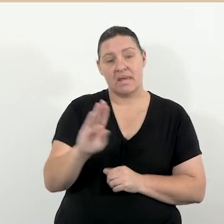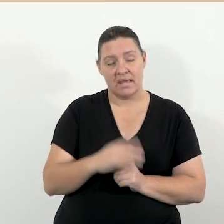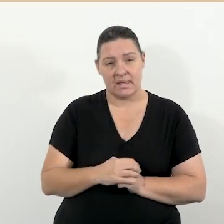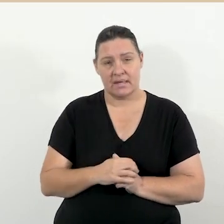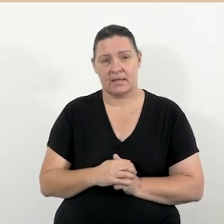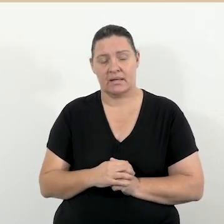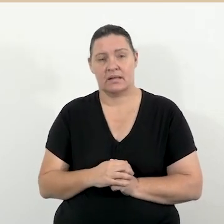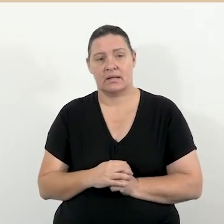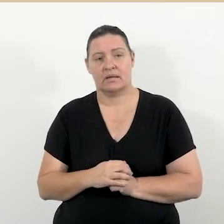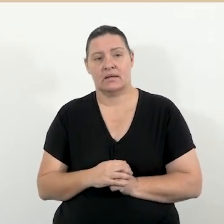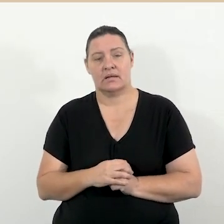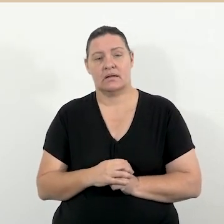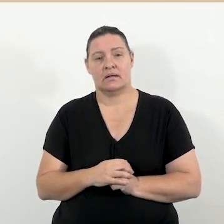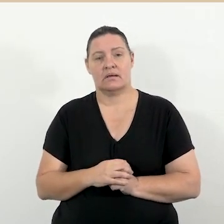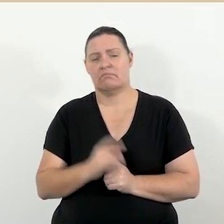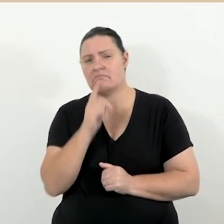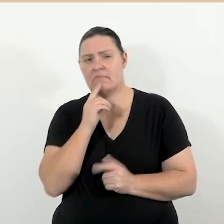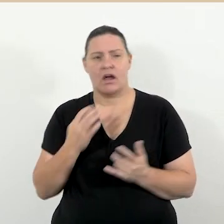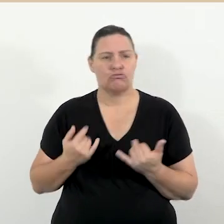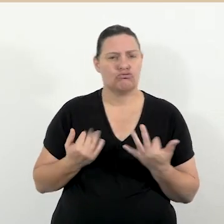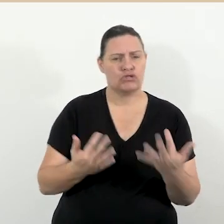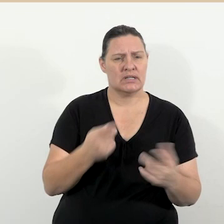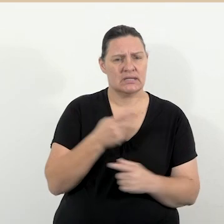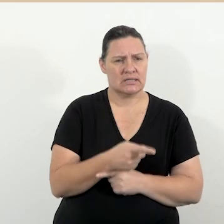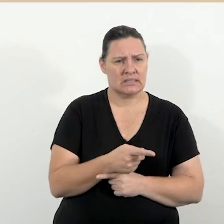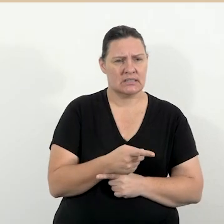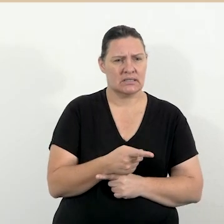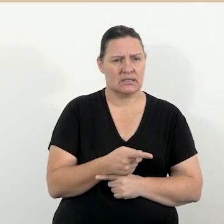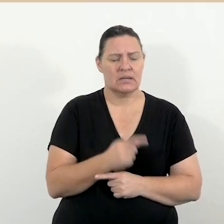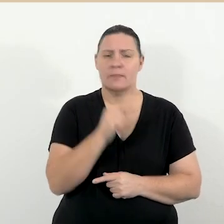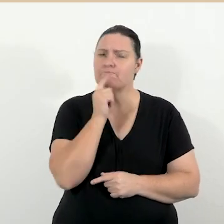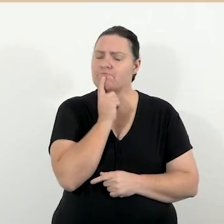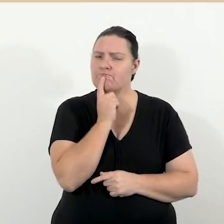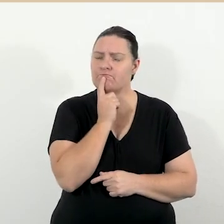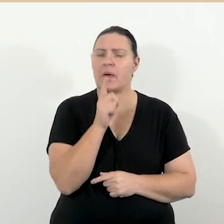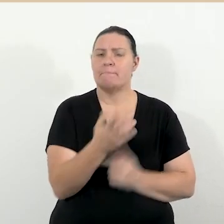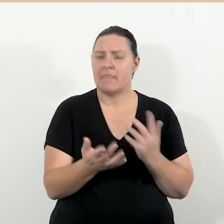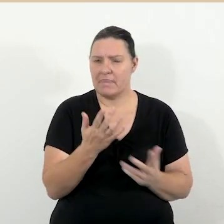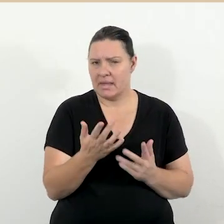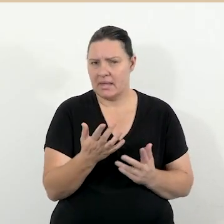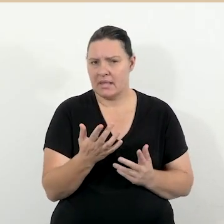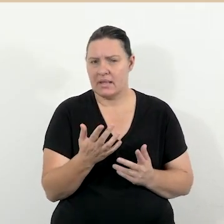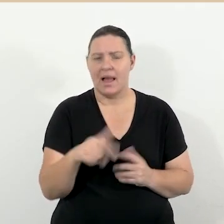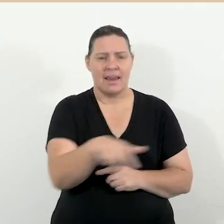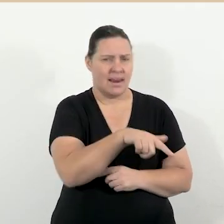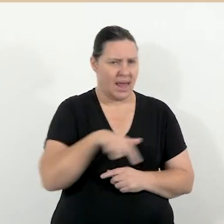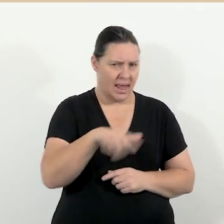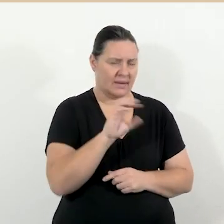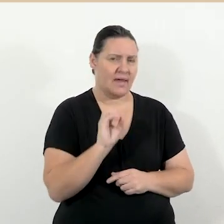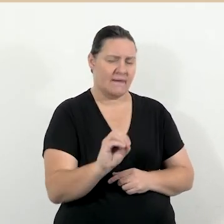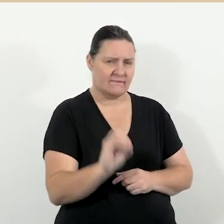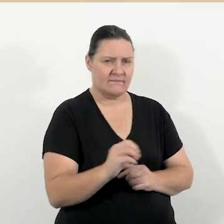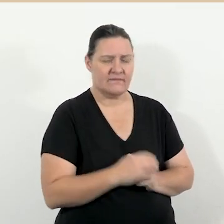number B, as you can see there, you see some green there. That would mean that maybe there is some land